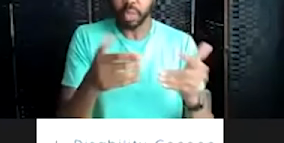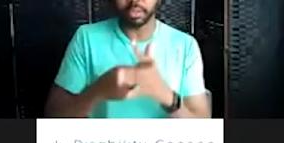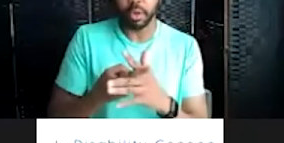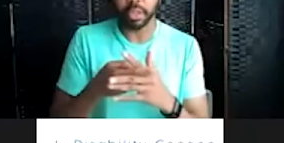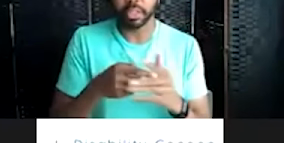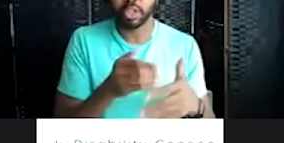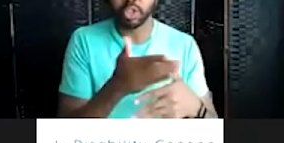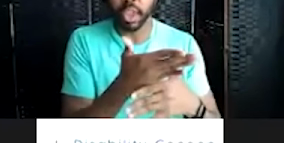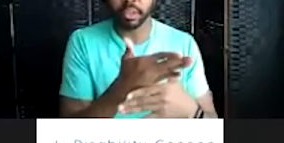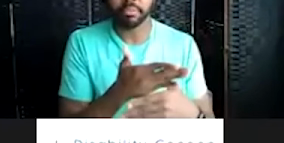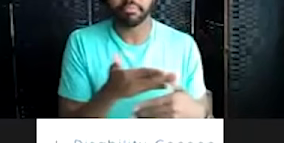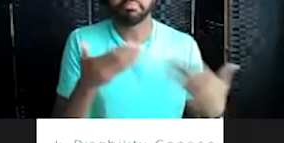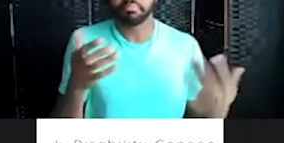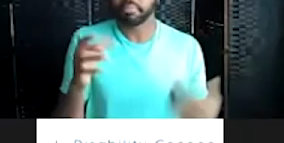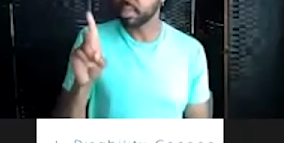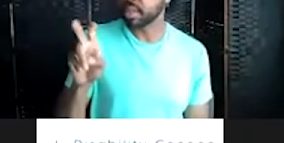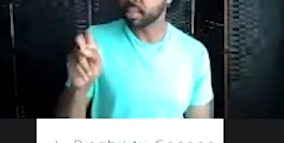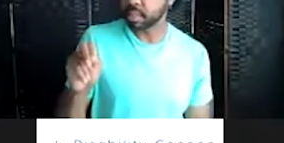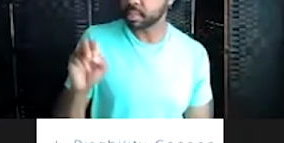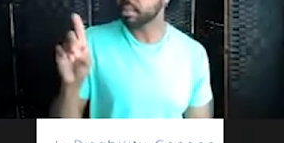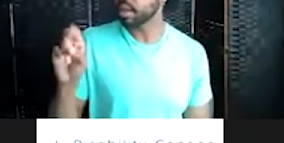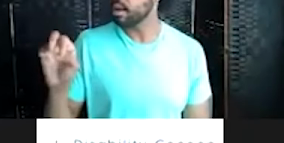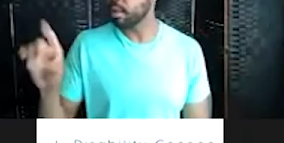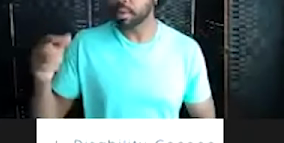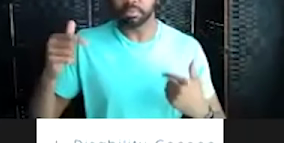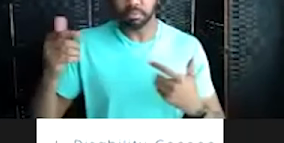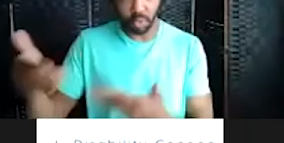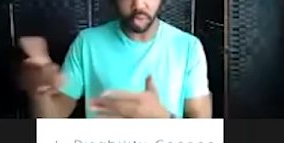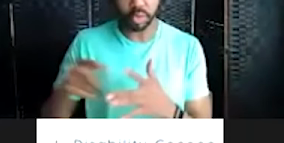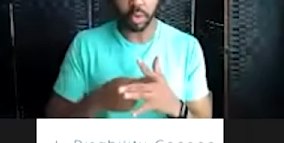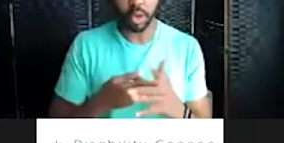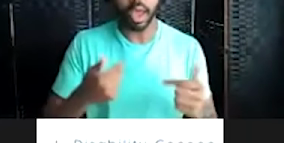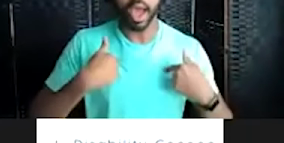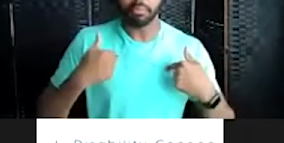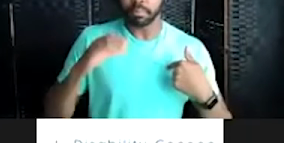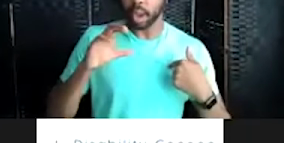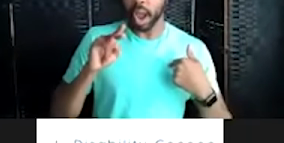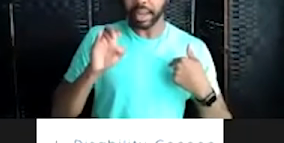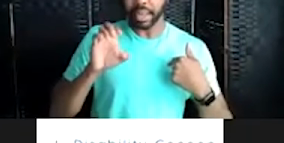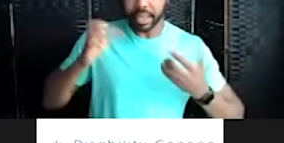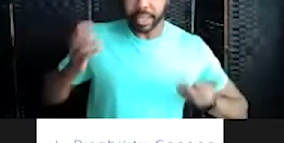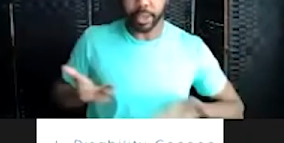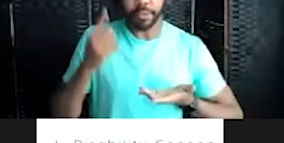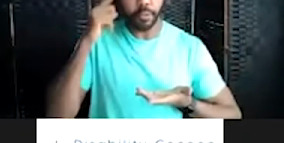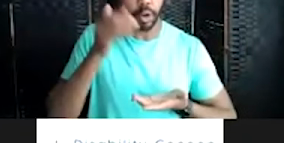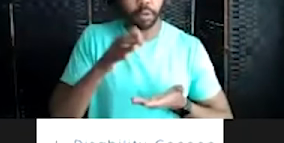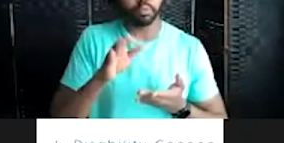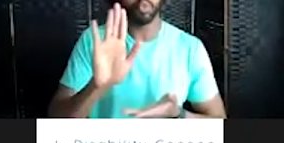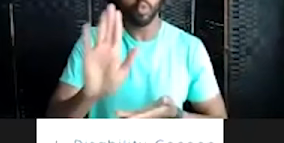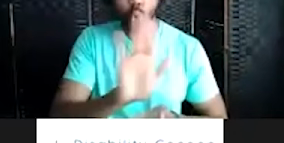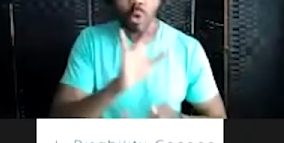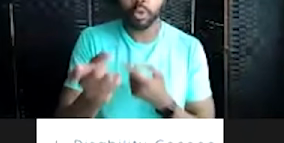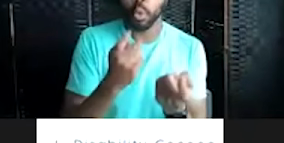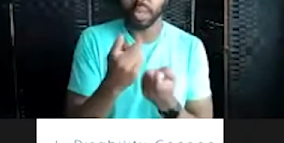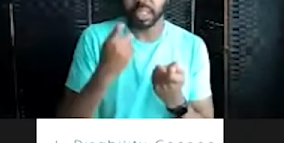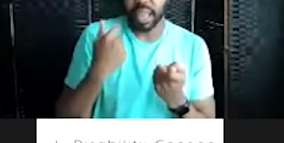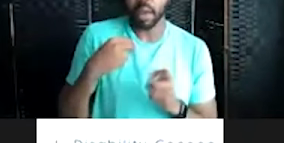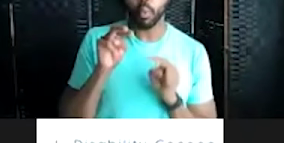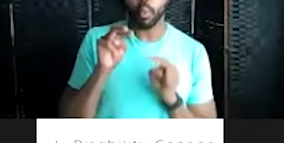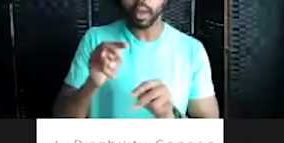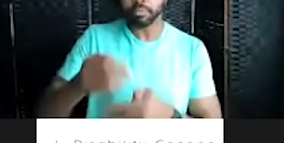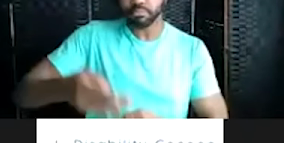Dustin and Donald, and then I'm here for questions. So make sure you keep track, and I will do my best to keep track as well. And I have plenty